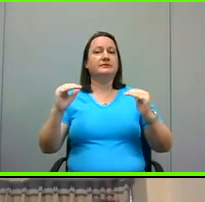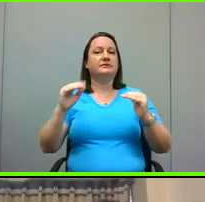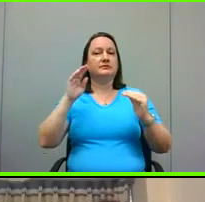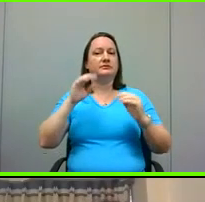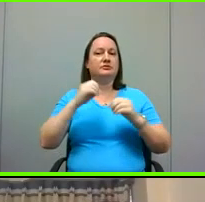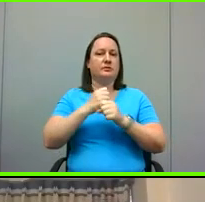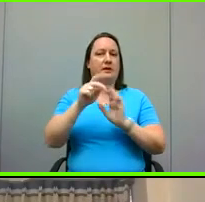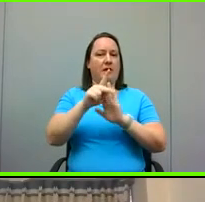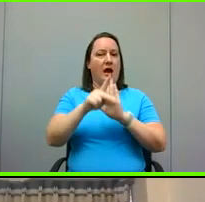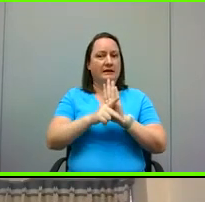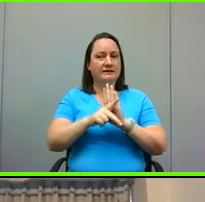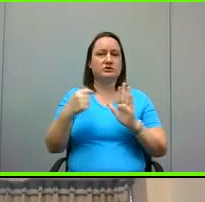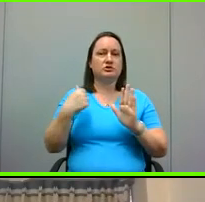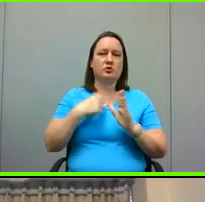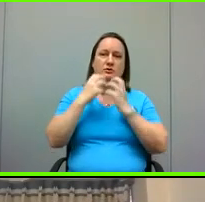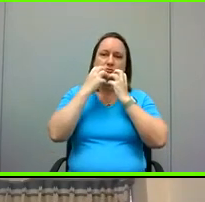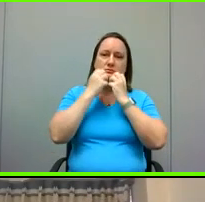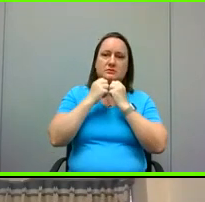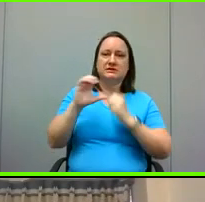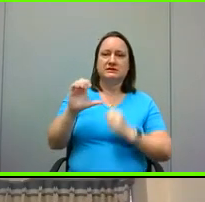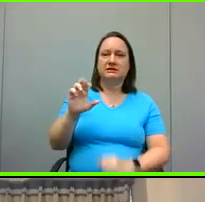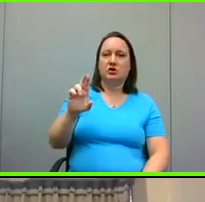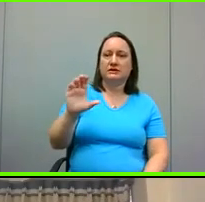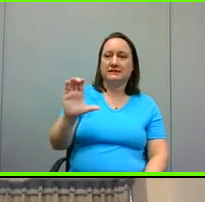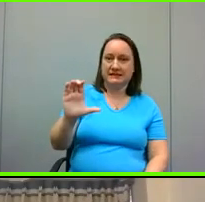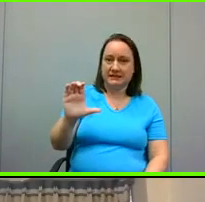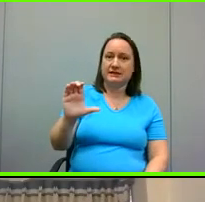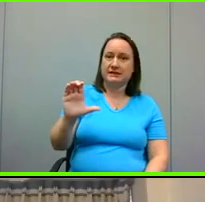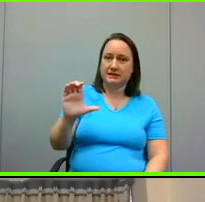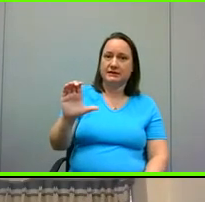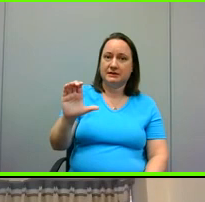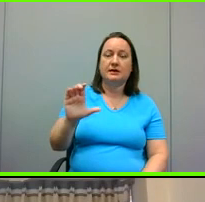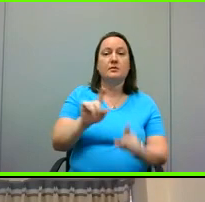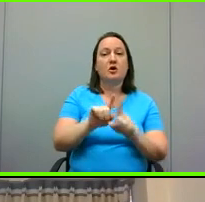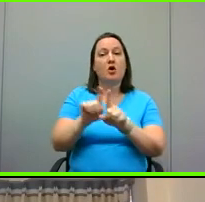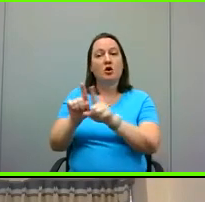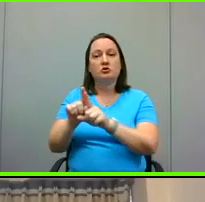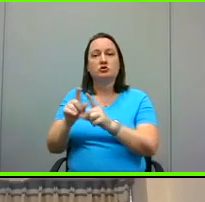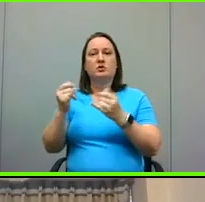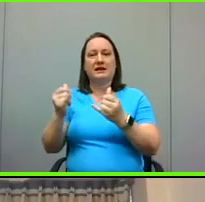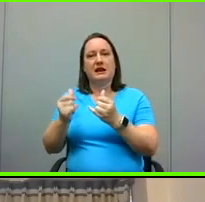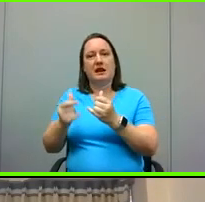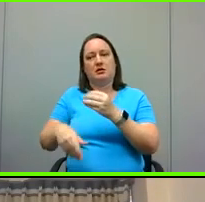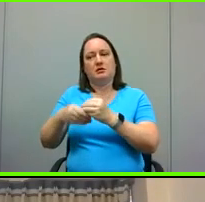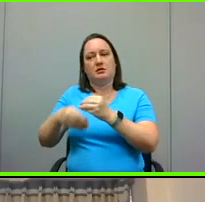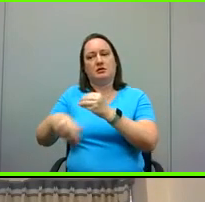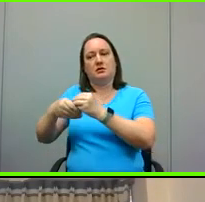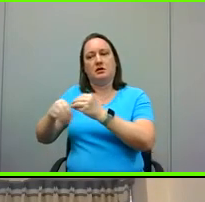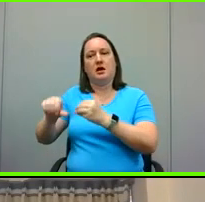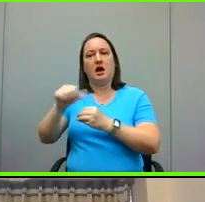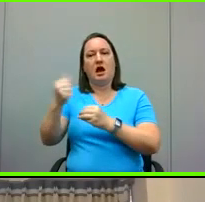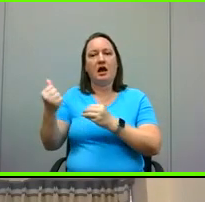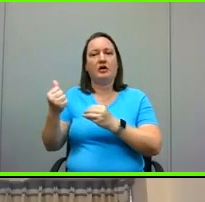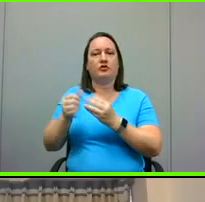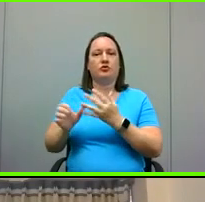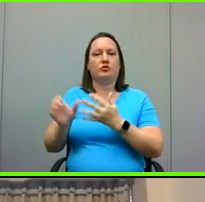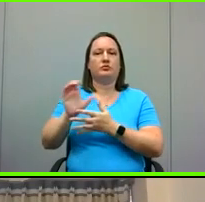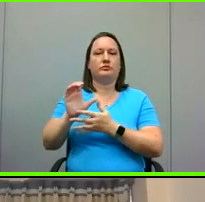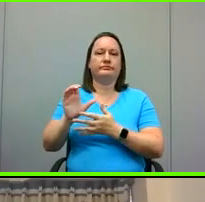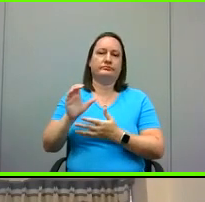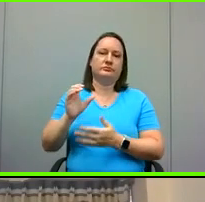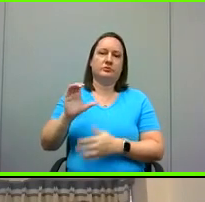we valued the CRC, but we also are now able to bring people in with other credentials. And